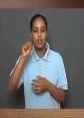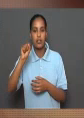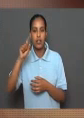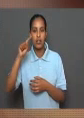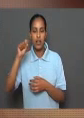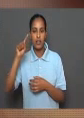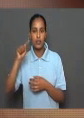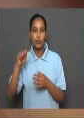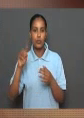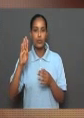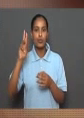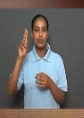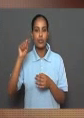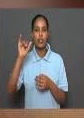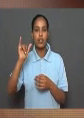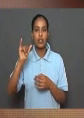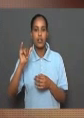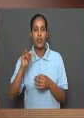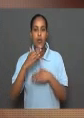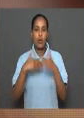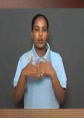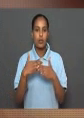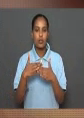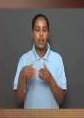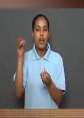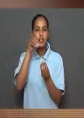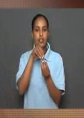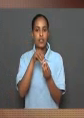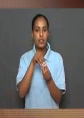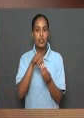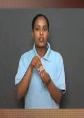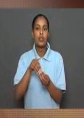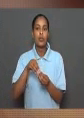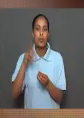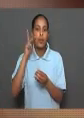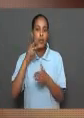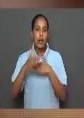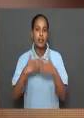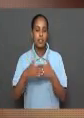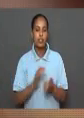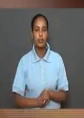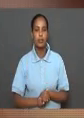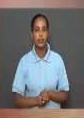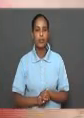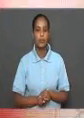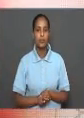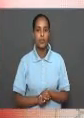with butadiene through a process called addition polymerization.